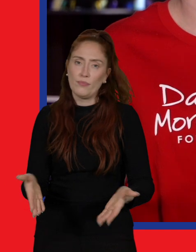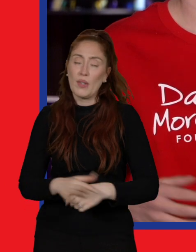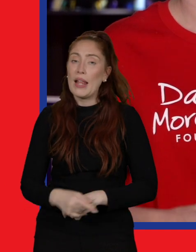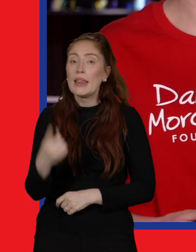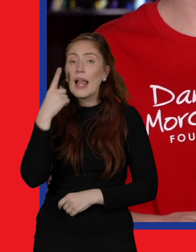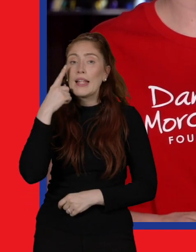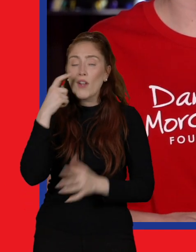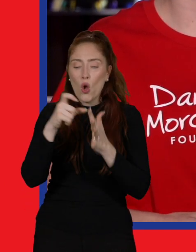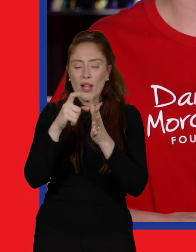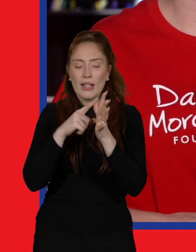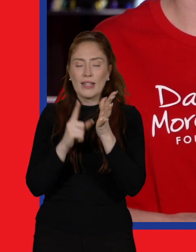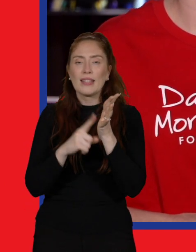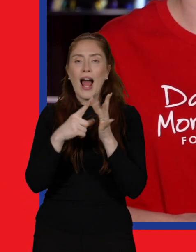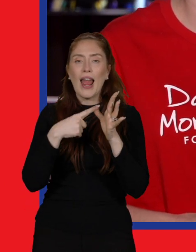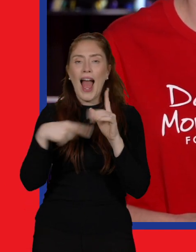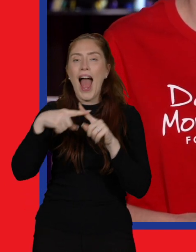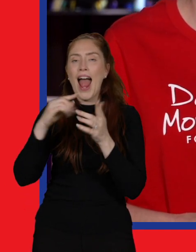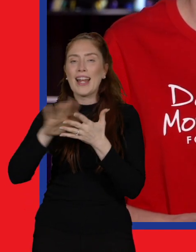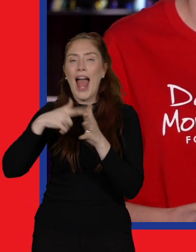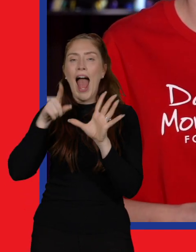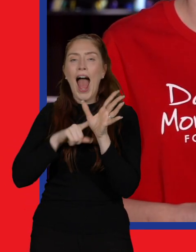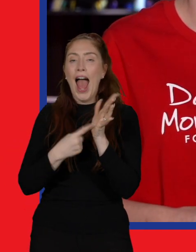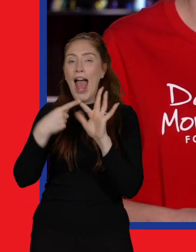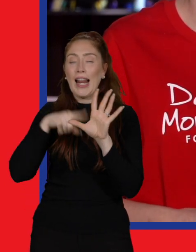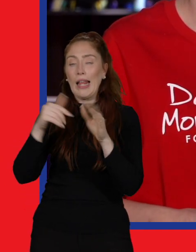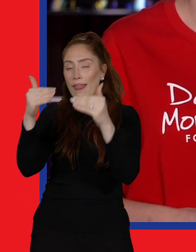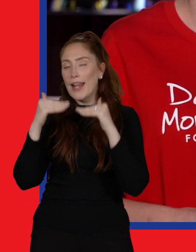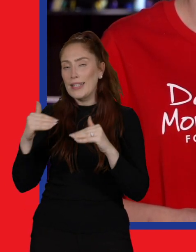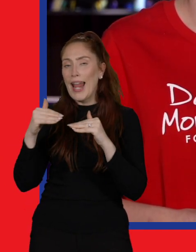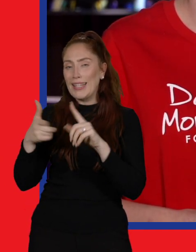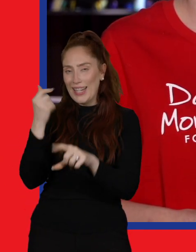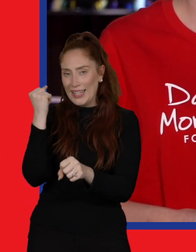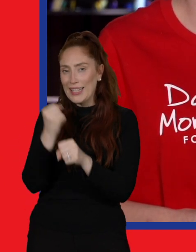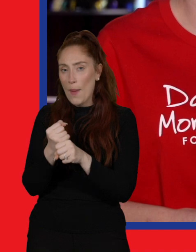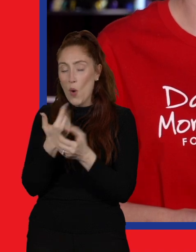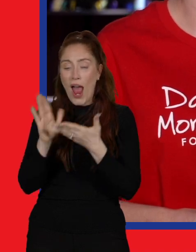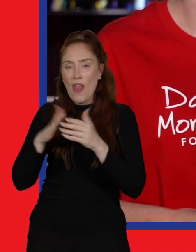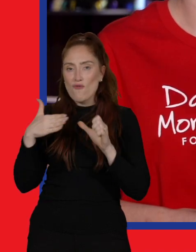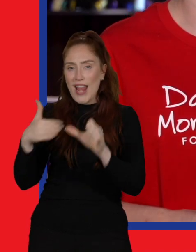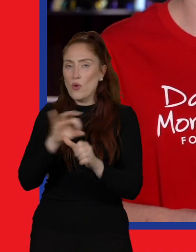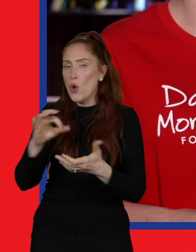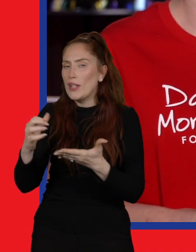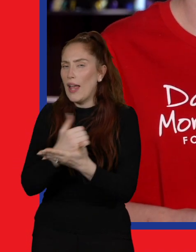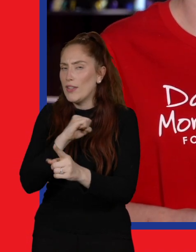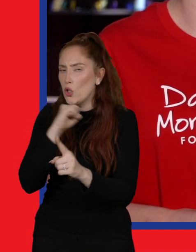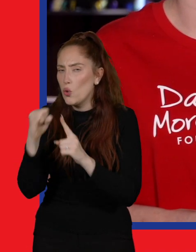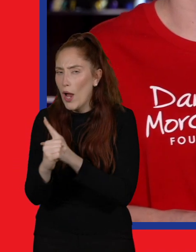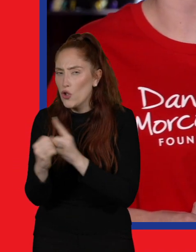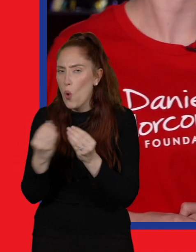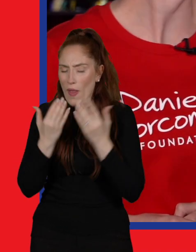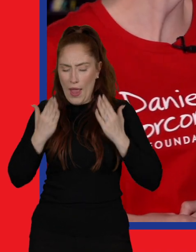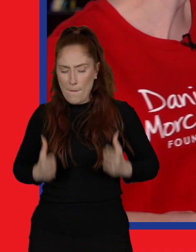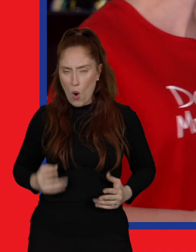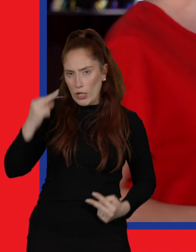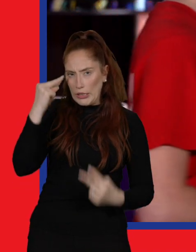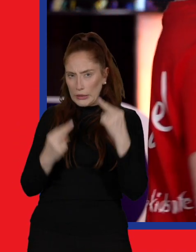consent. Let's see how Dahlia and Hayley use their safety skills of recognising body clues and how they react to them in an unsafe situation.